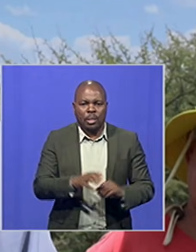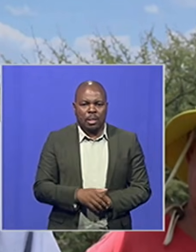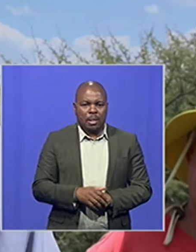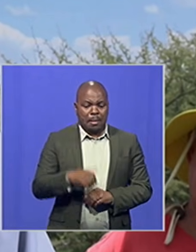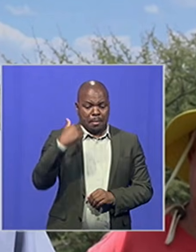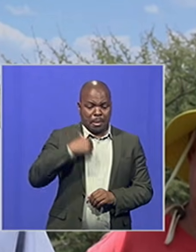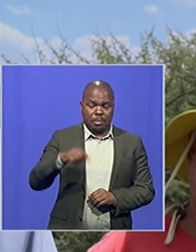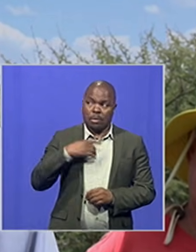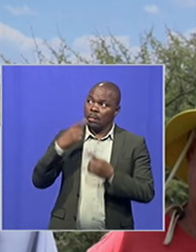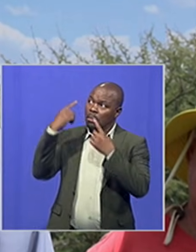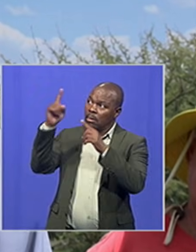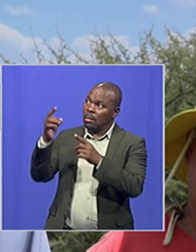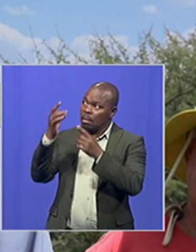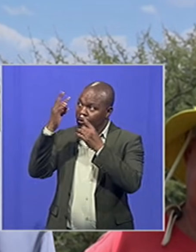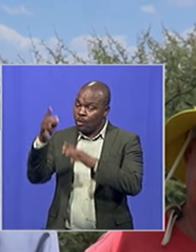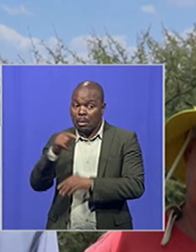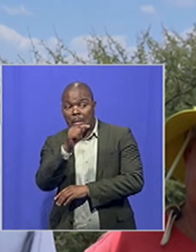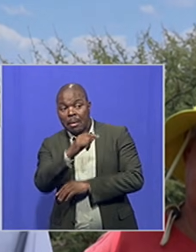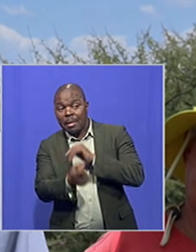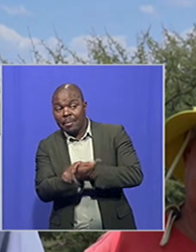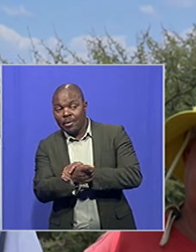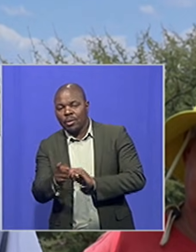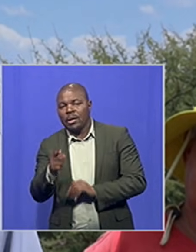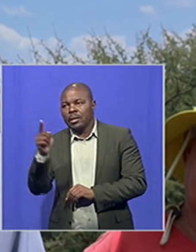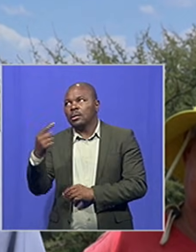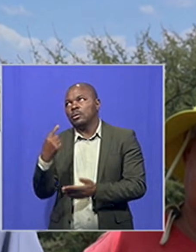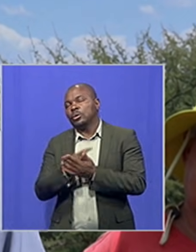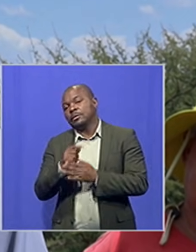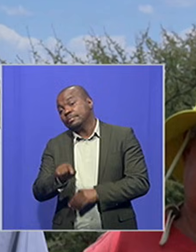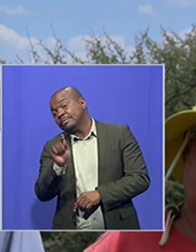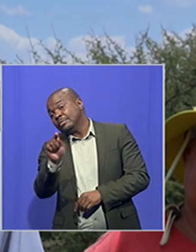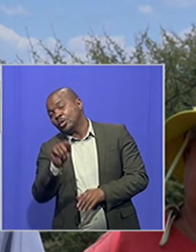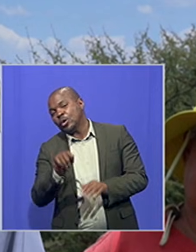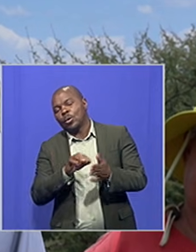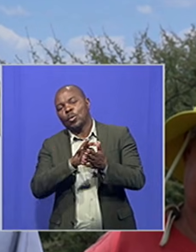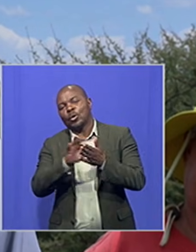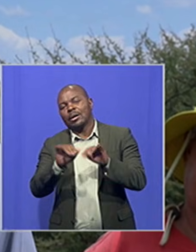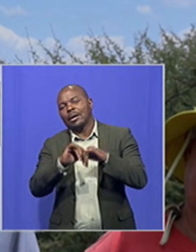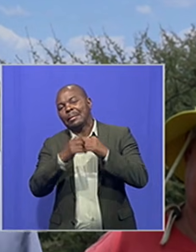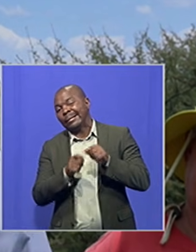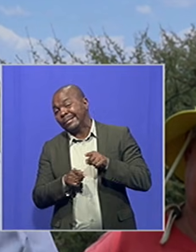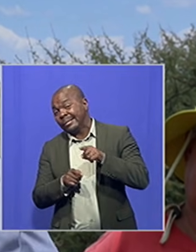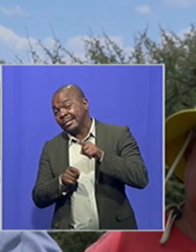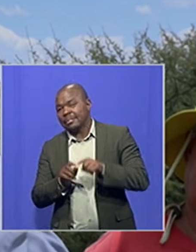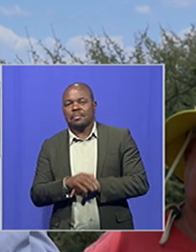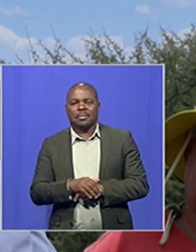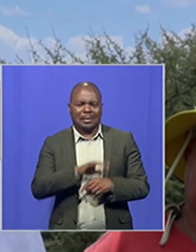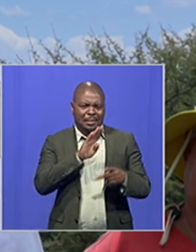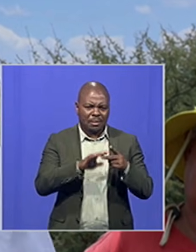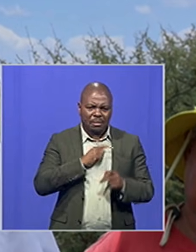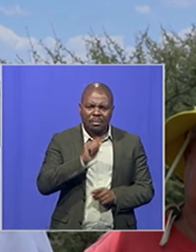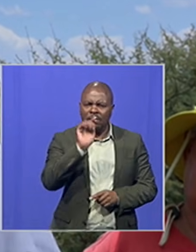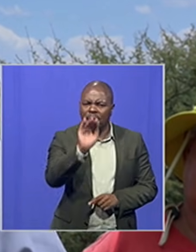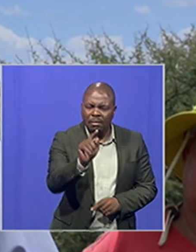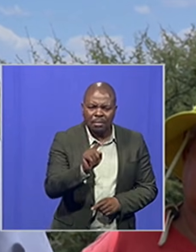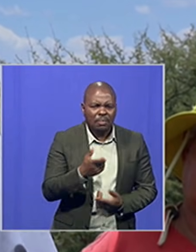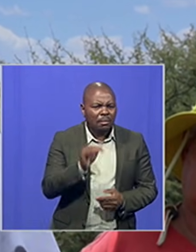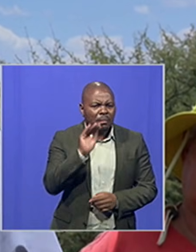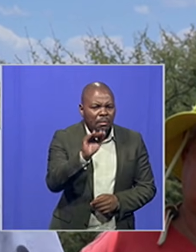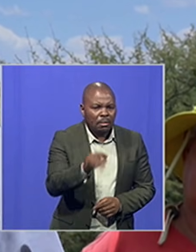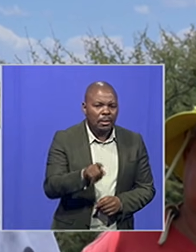se se dirigang mo ke eng ba go romela ko di-contractoreng. Ha o ya ko contractoreng o ba botsa gore ke eng ba